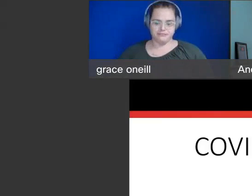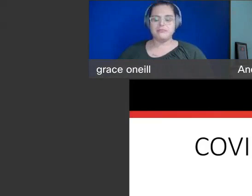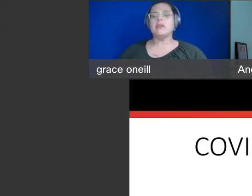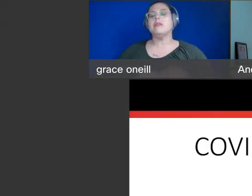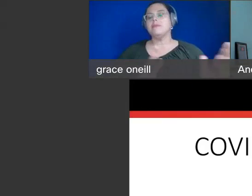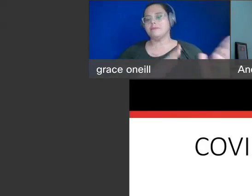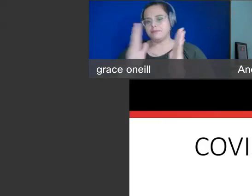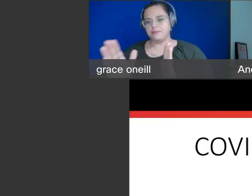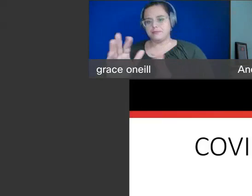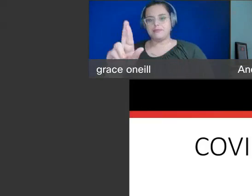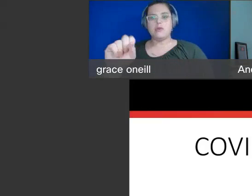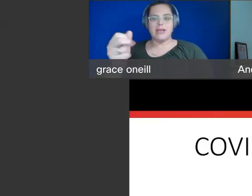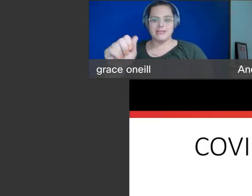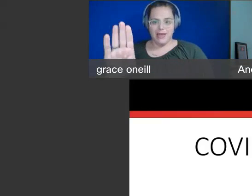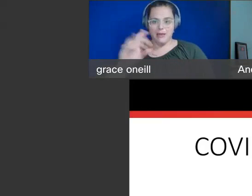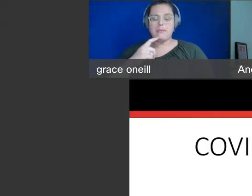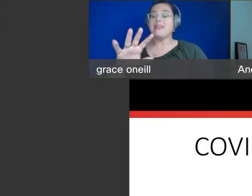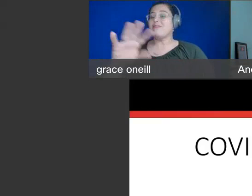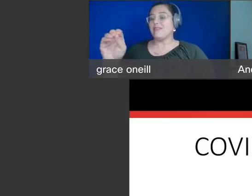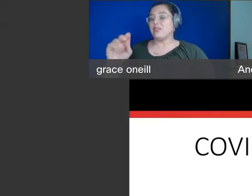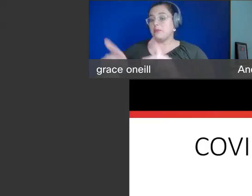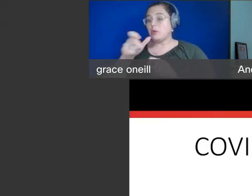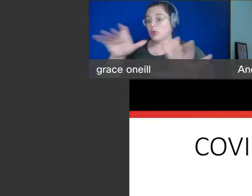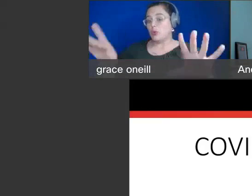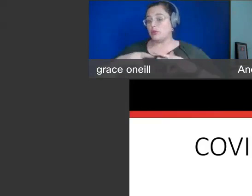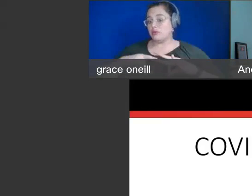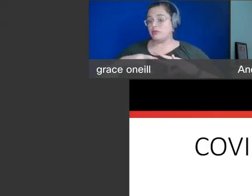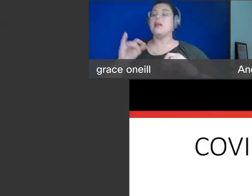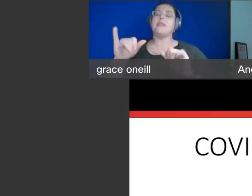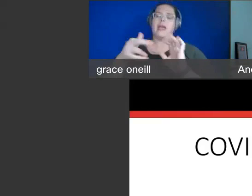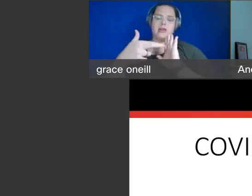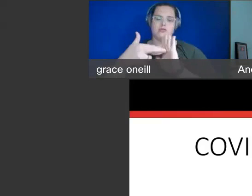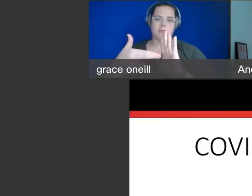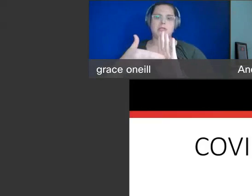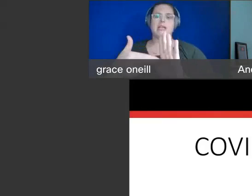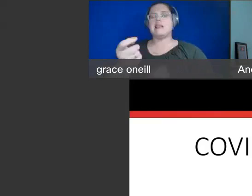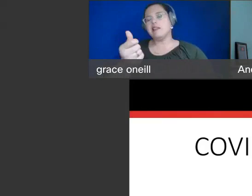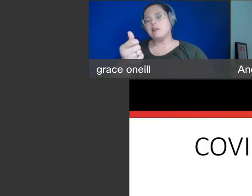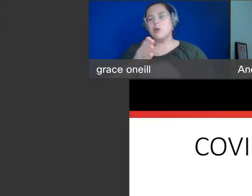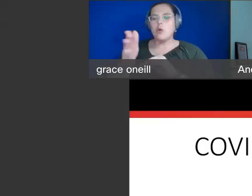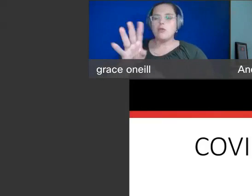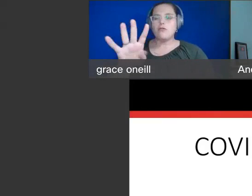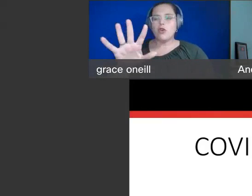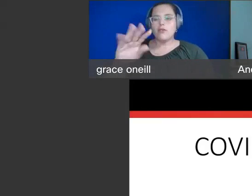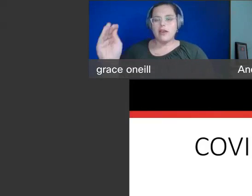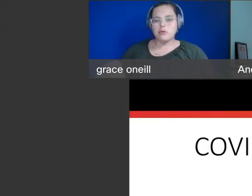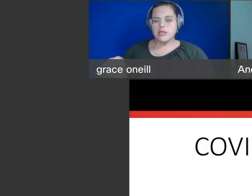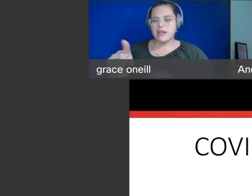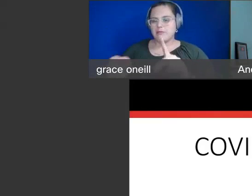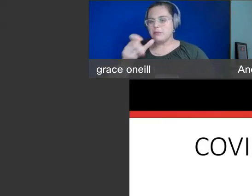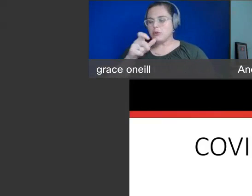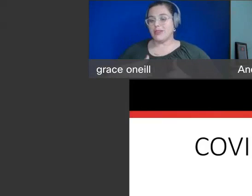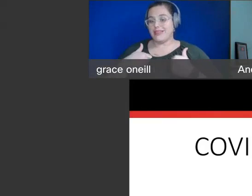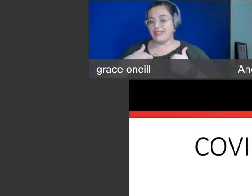residential habilitation, the 50 people who've contracted COVID represent a little over 45% of people